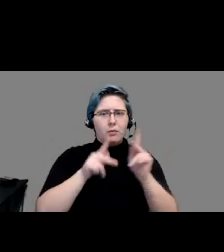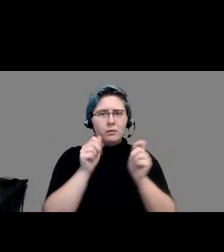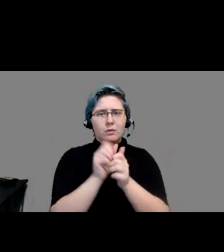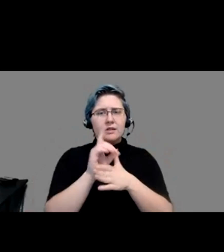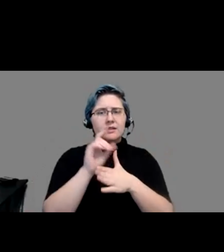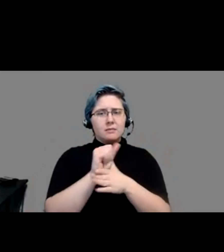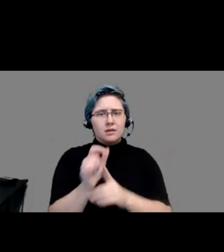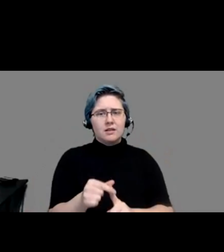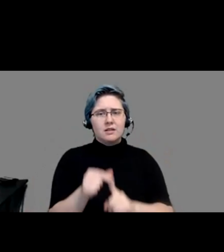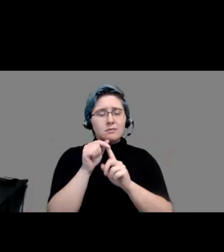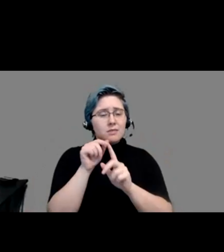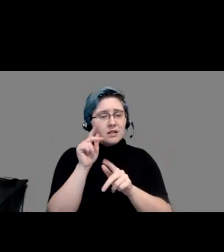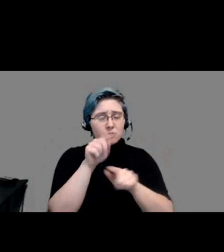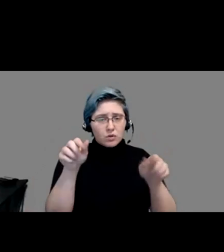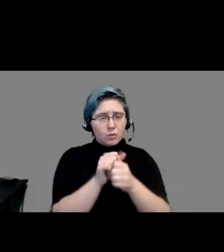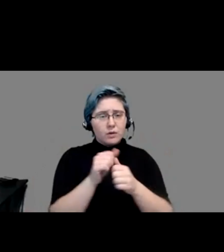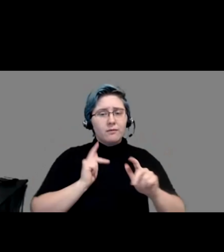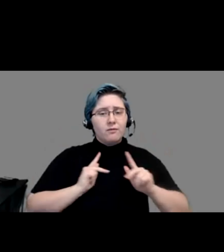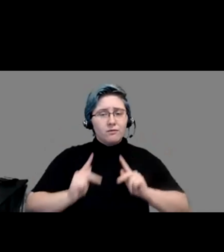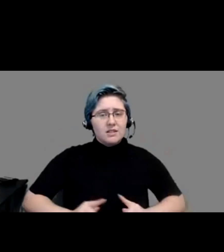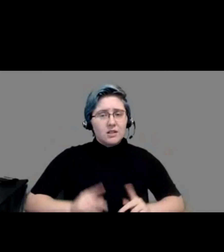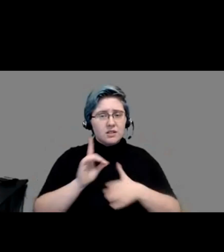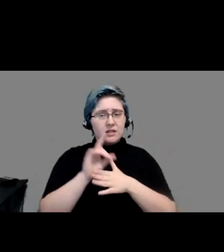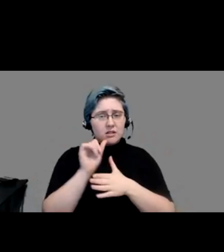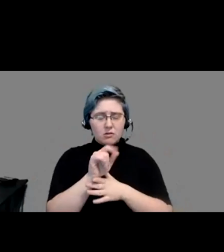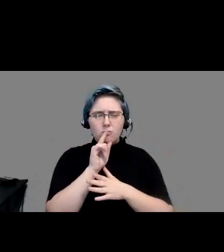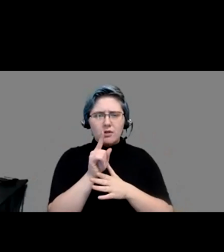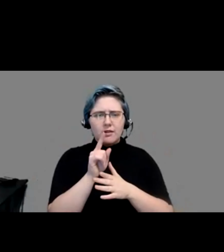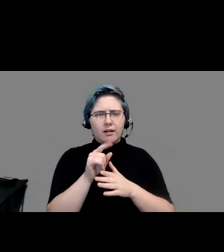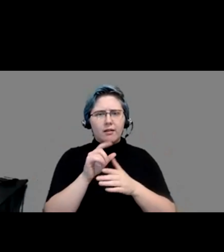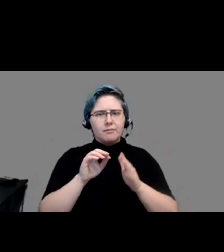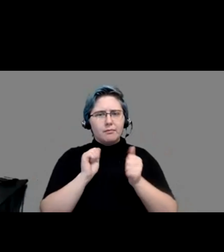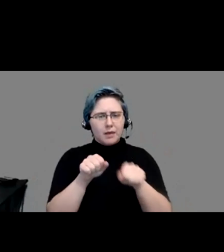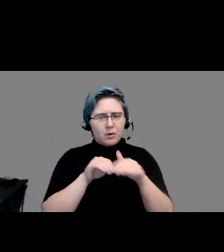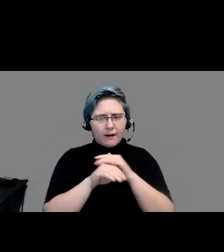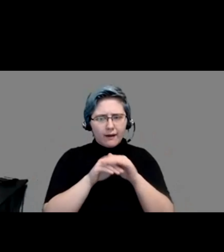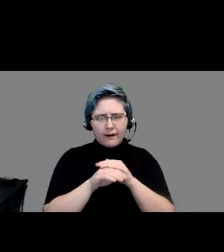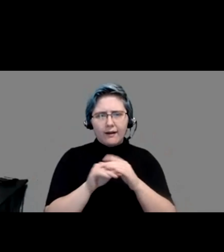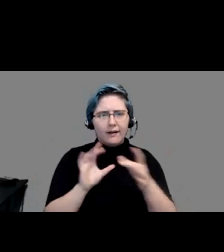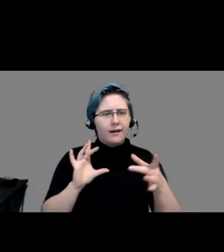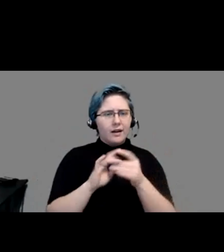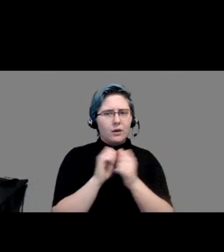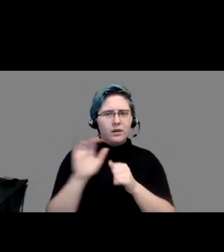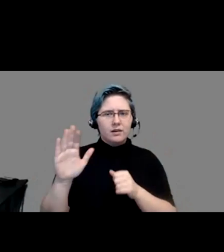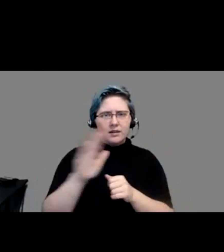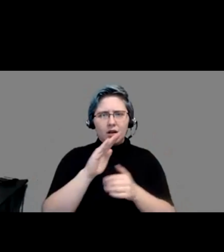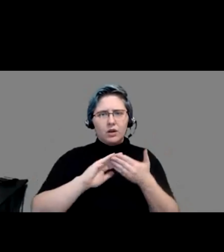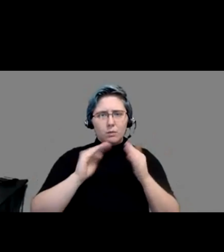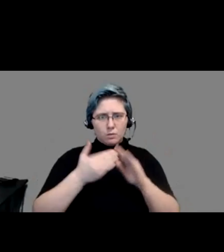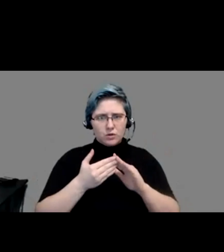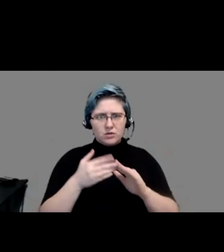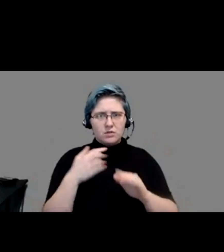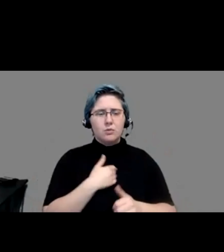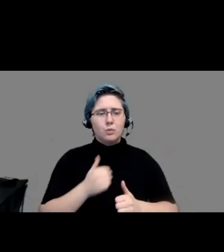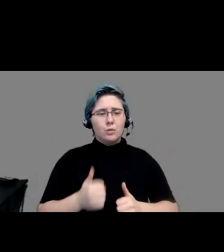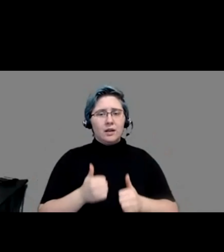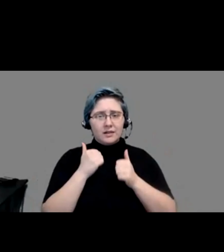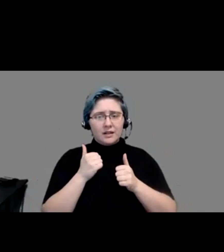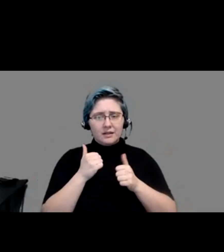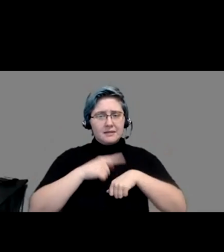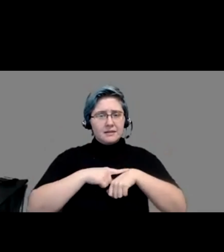especially people with physical disabilities, to really access and connect with their communities. We live in an era